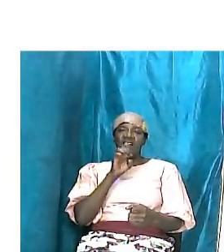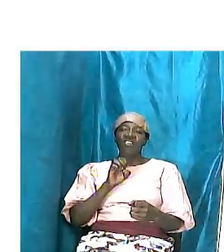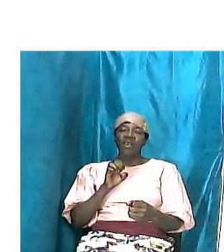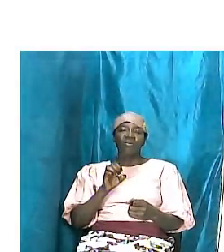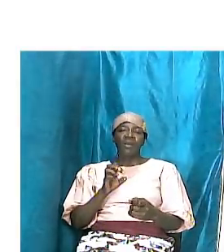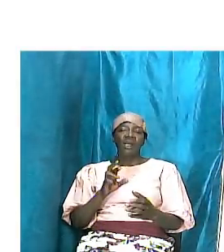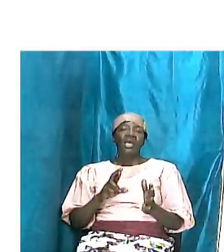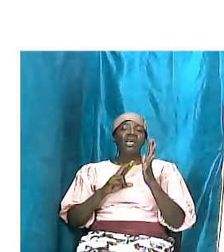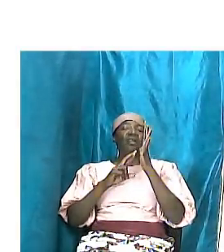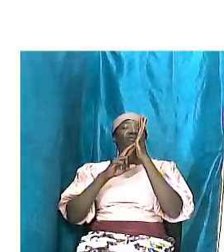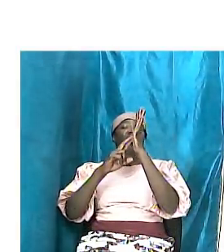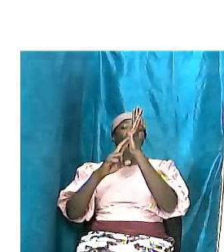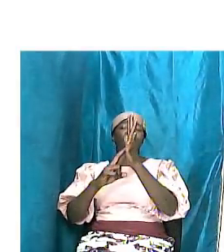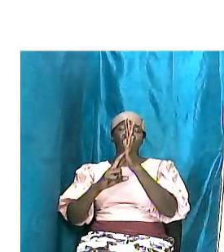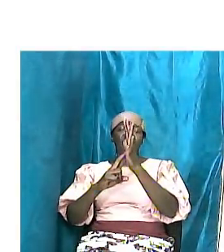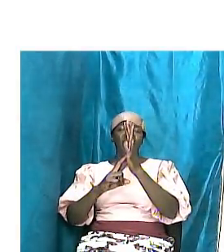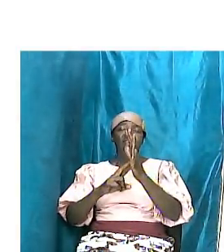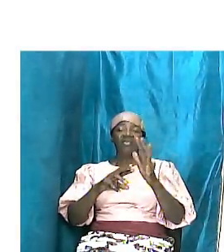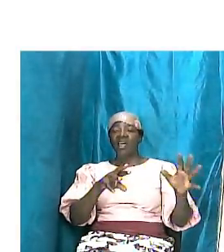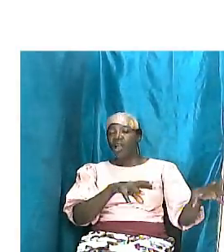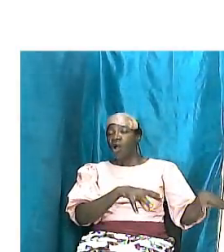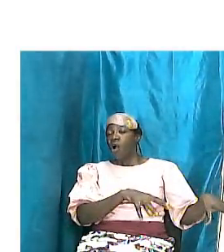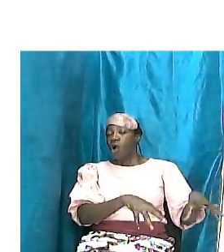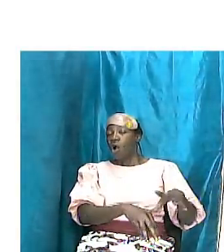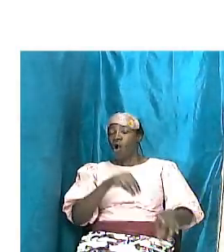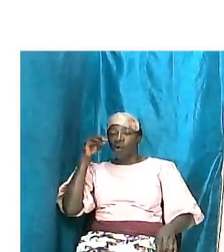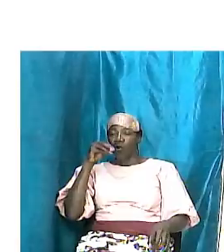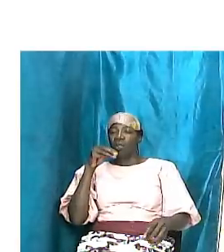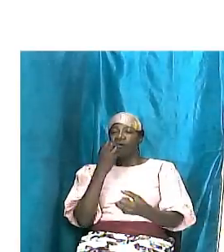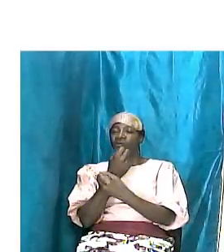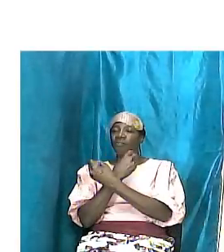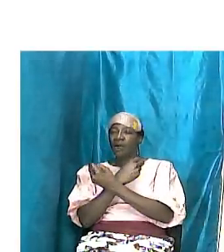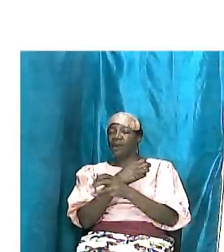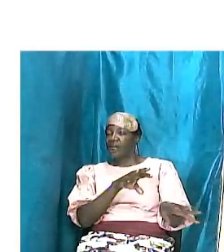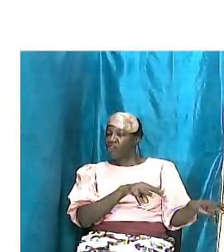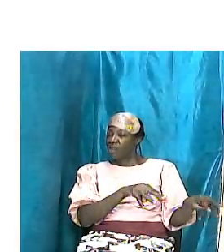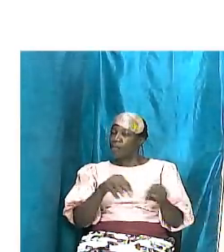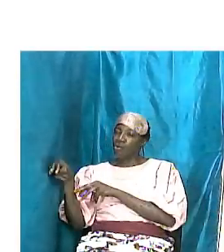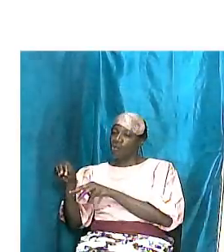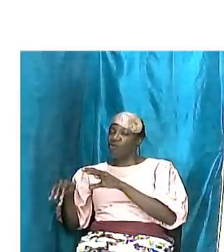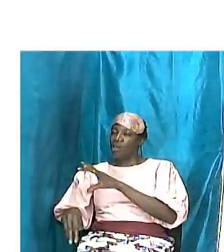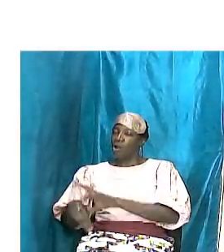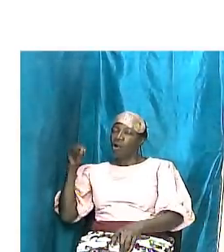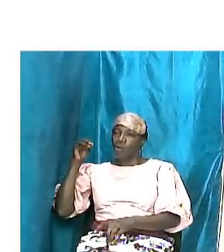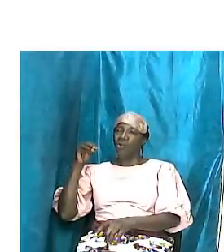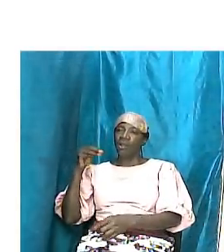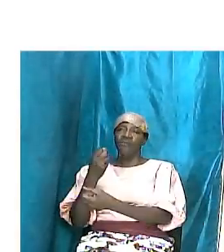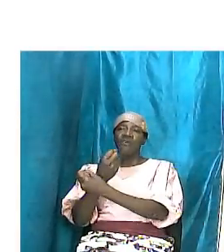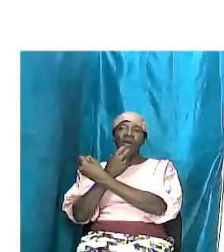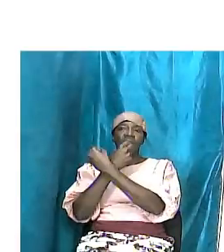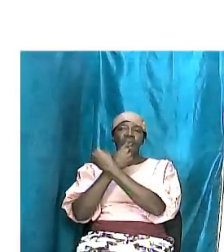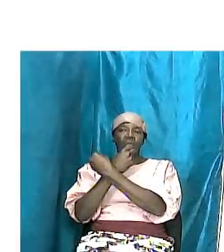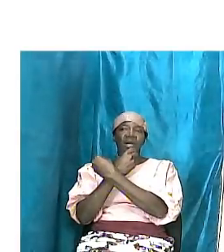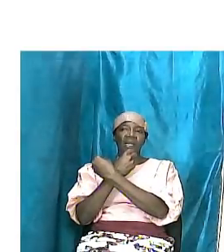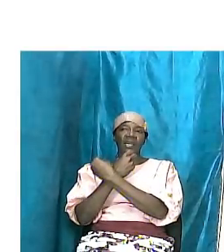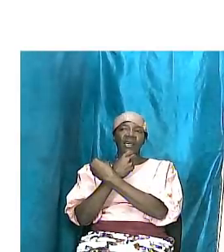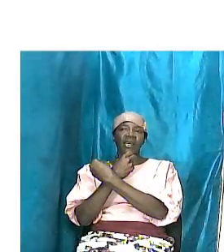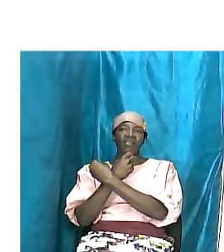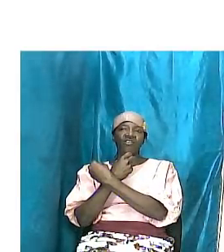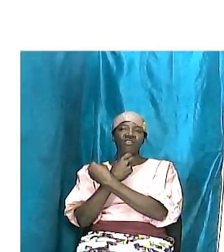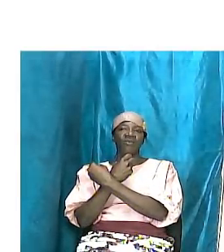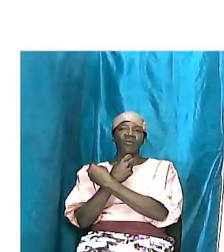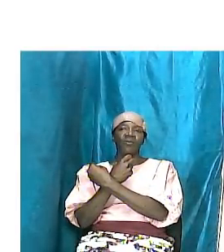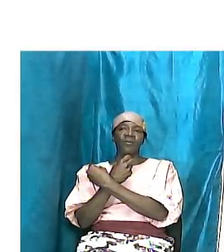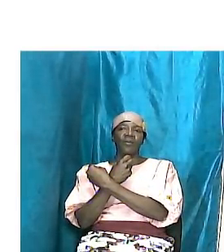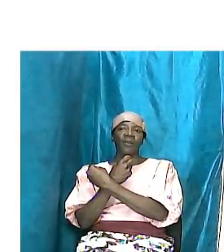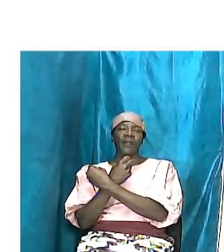of bondage, walking away. They are being redeemed from the bondage of Egypt. So